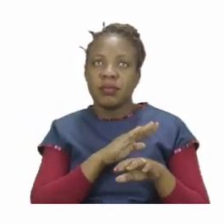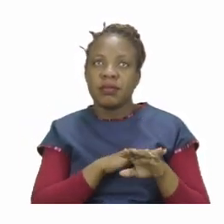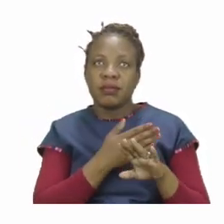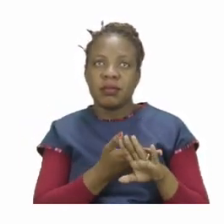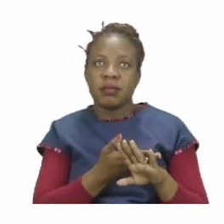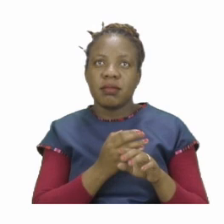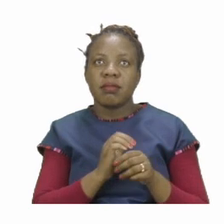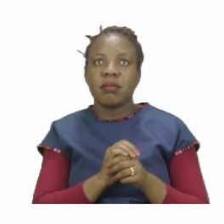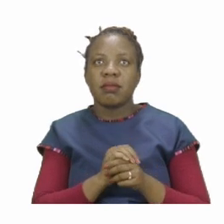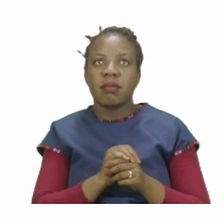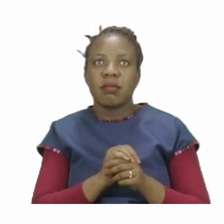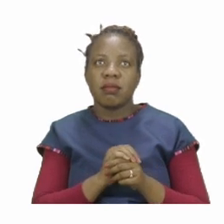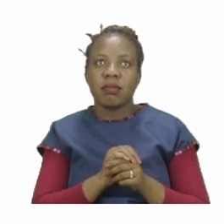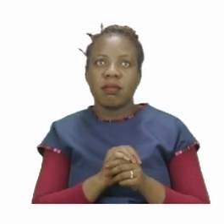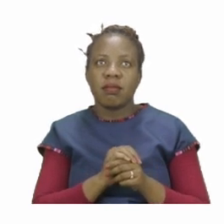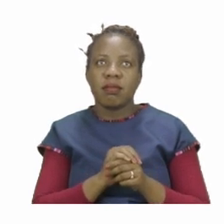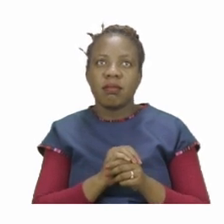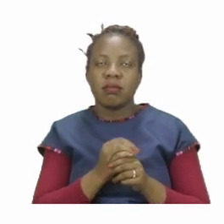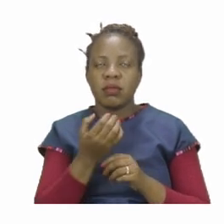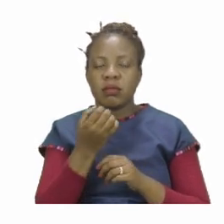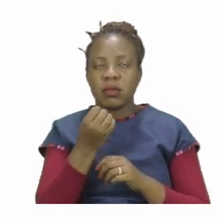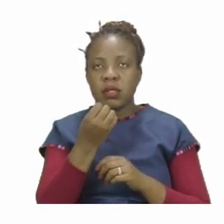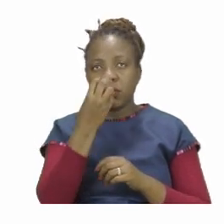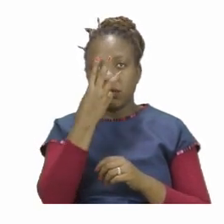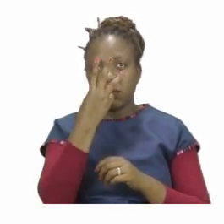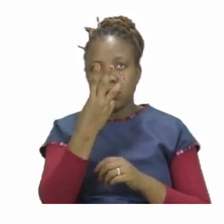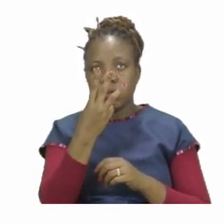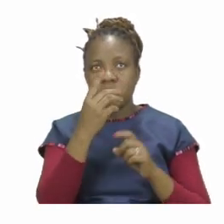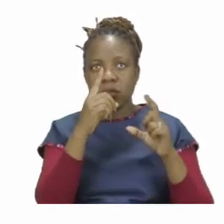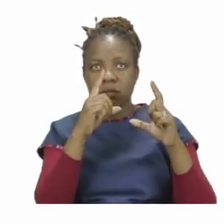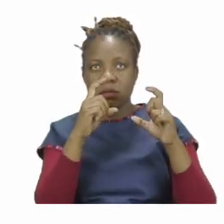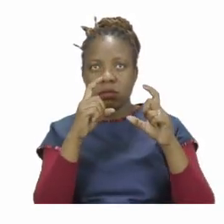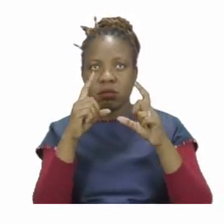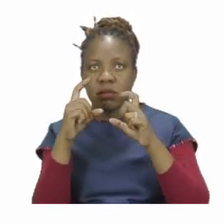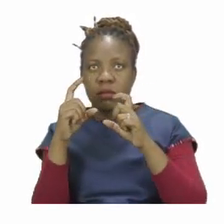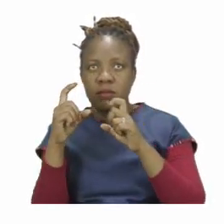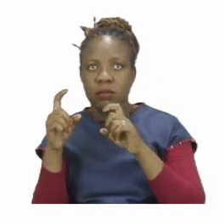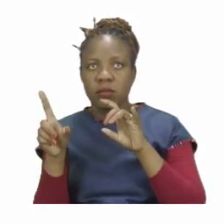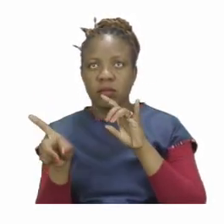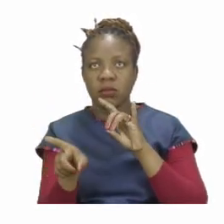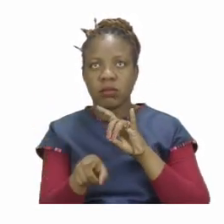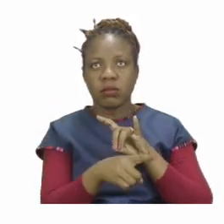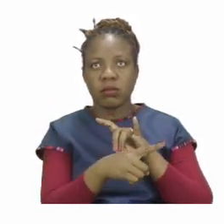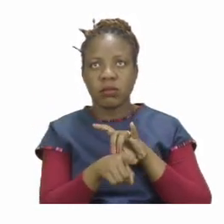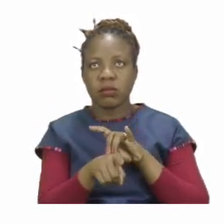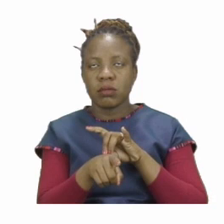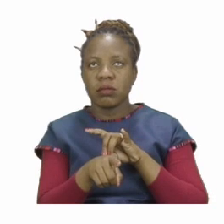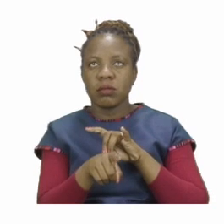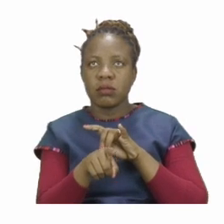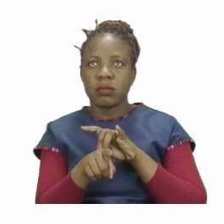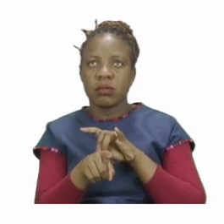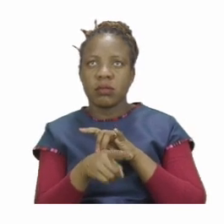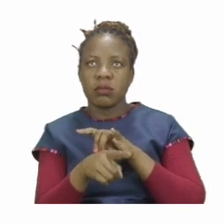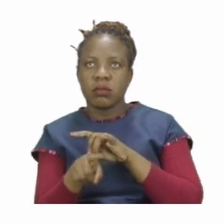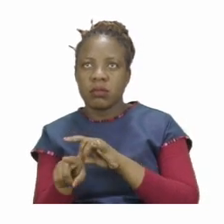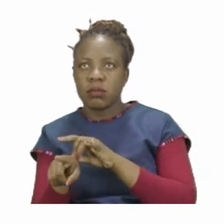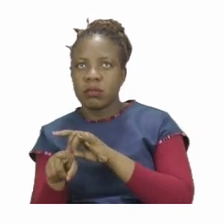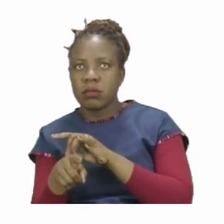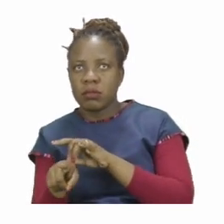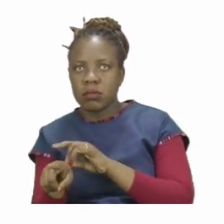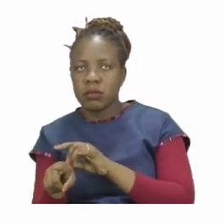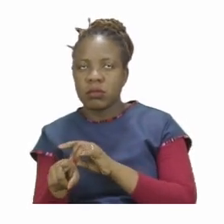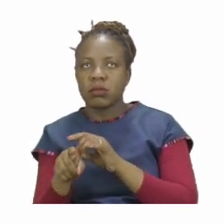you have 3 pictures of 3 elephants. And then in the second row,